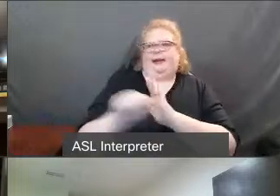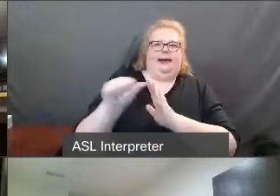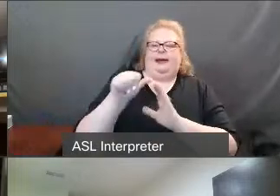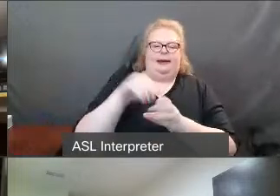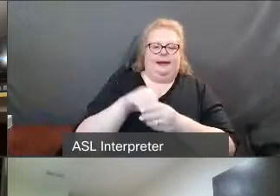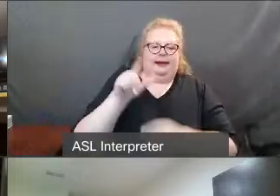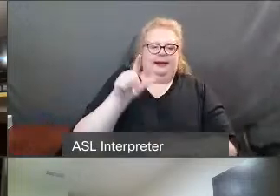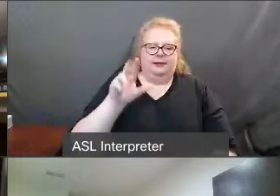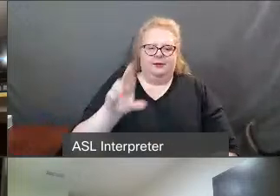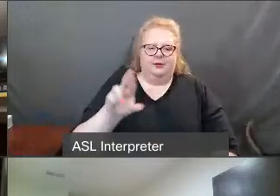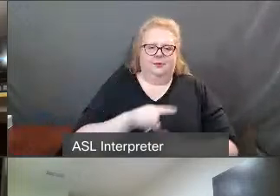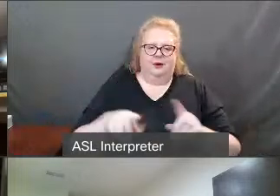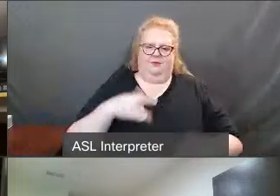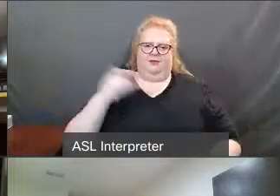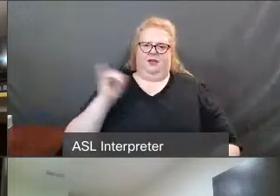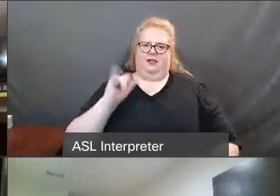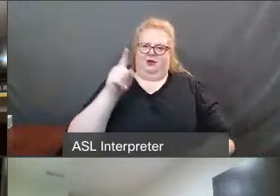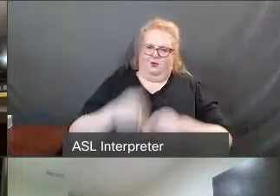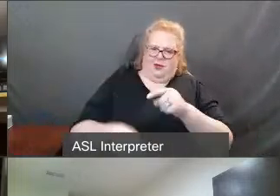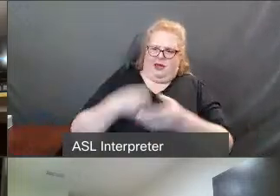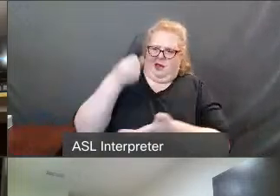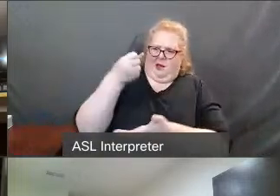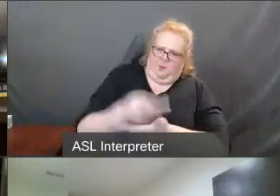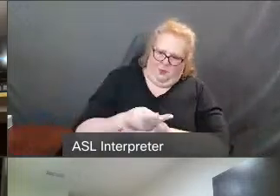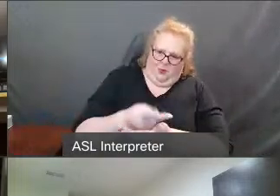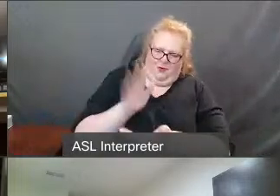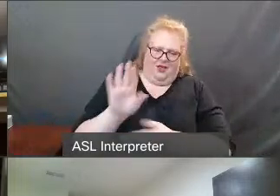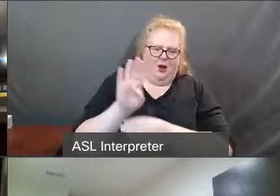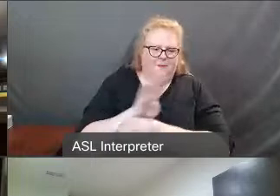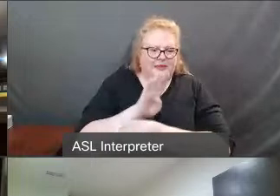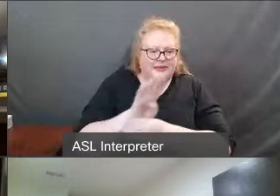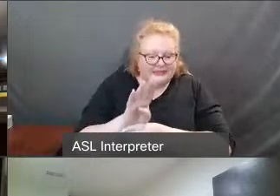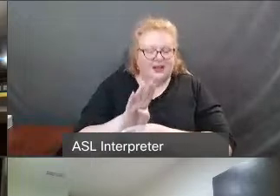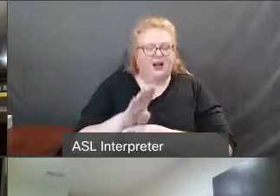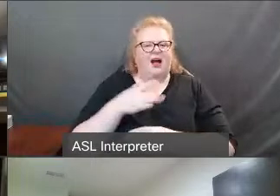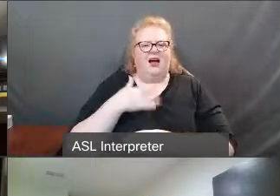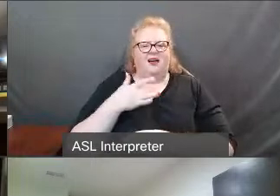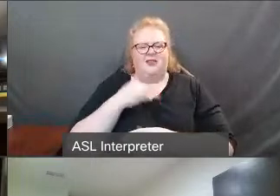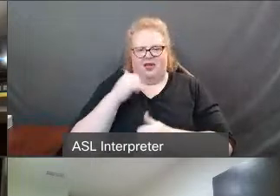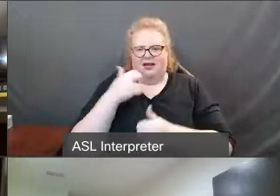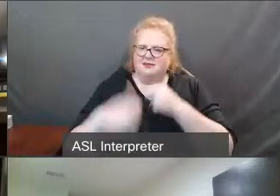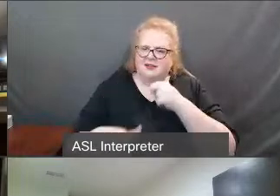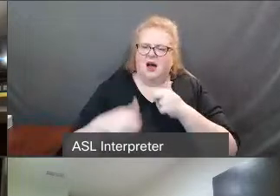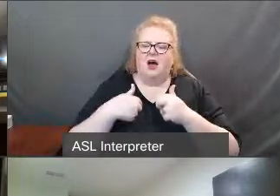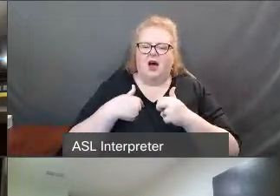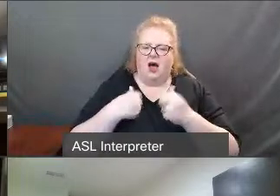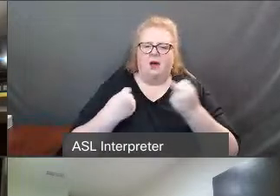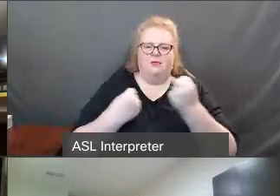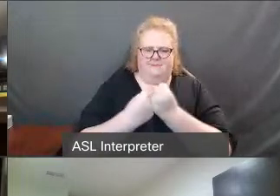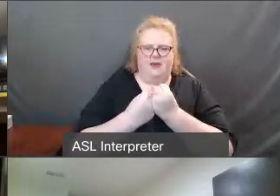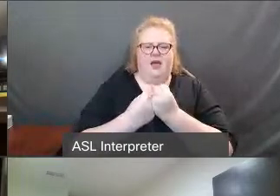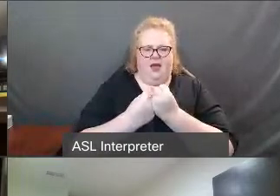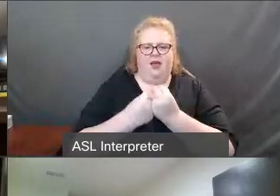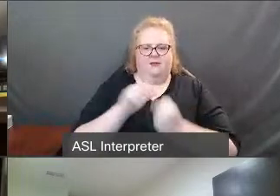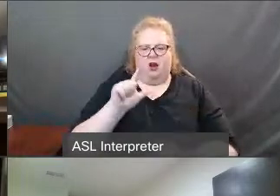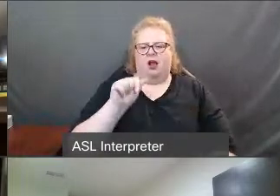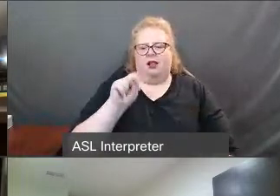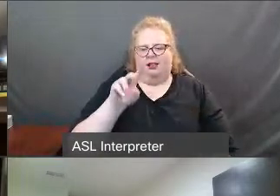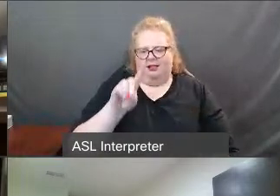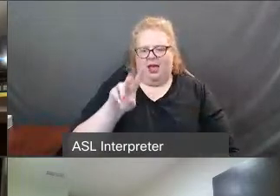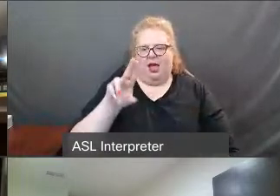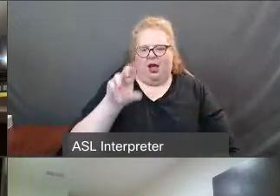feel like you can't approve that business, and so that's tough. So I would totally be in favor of a land use,